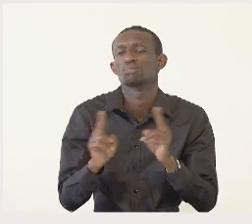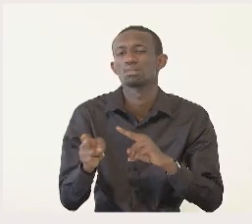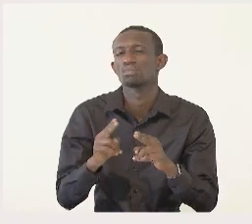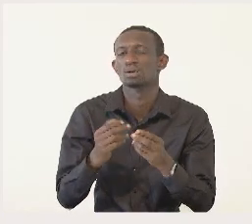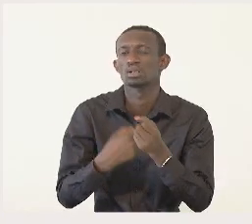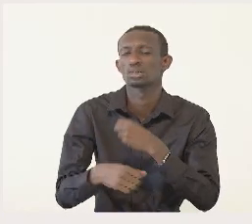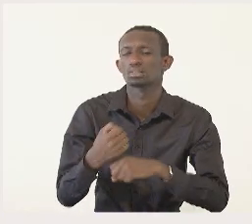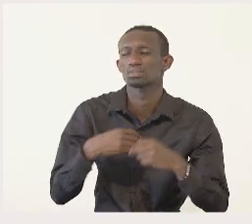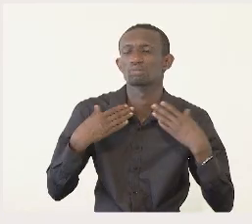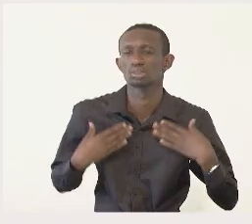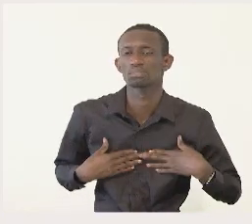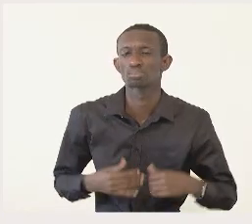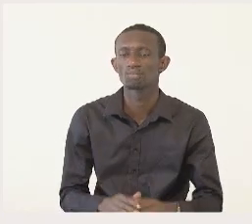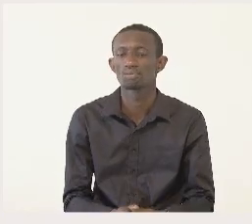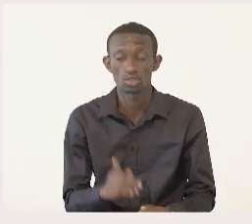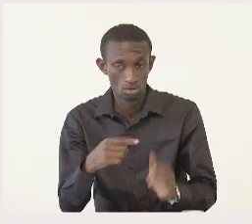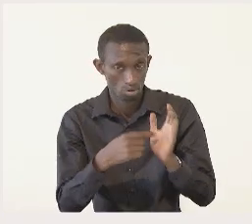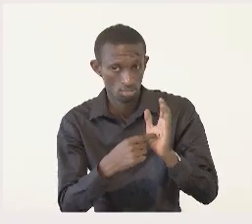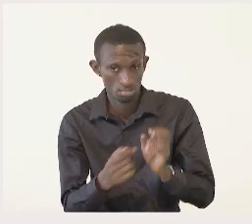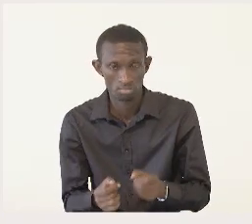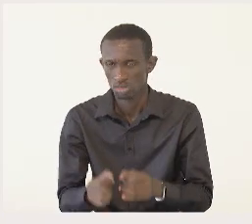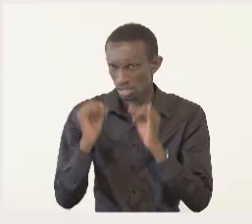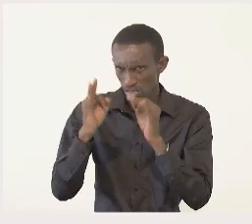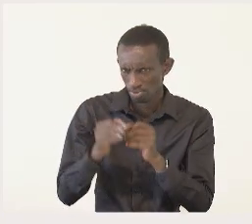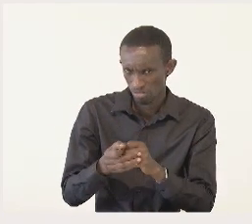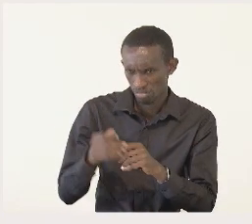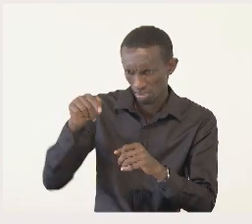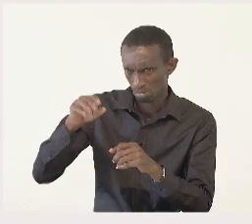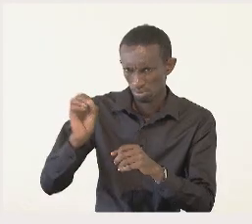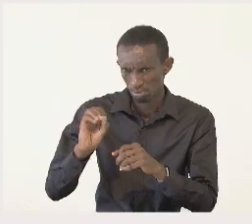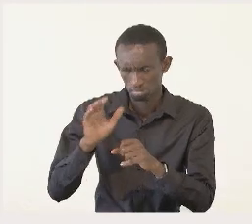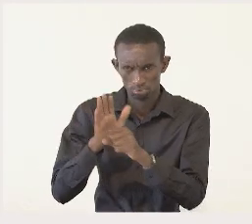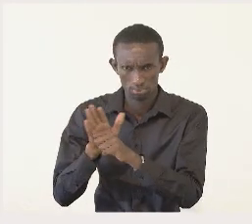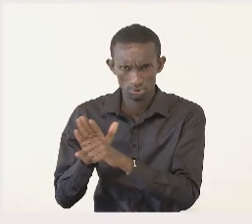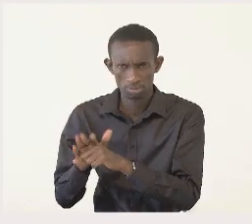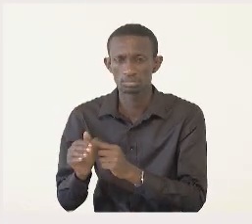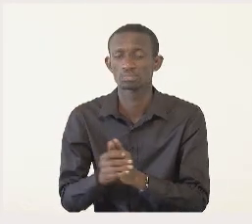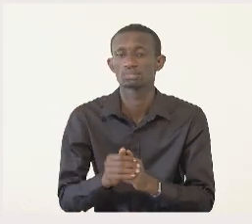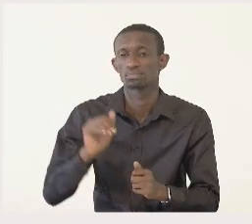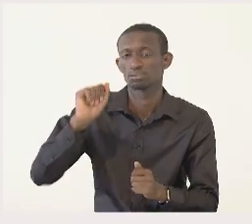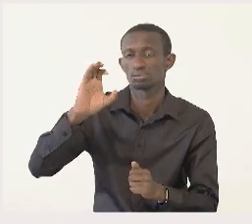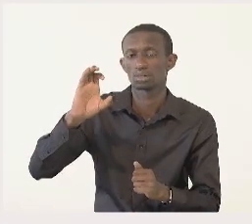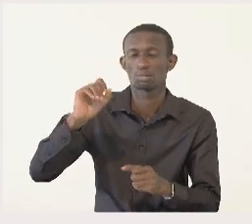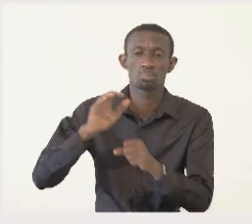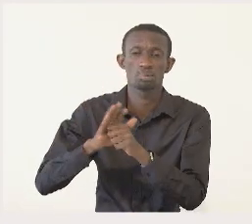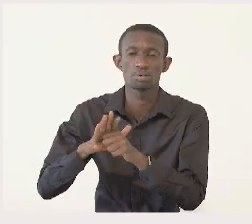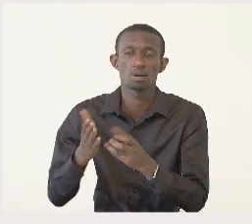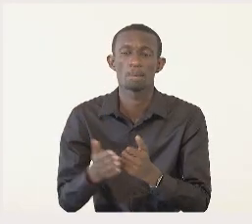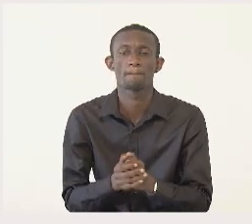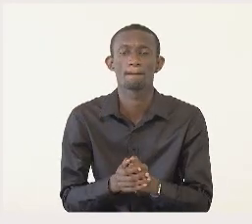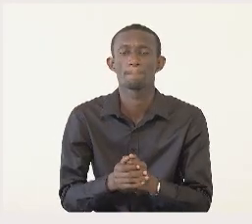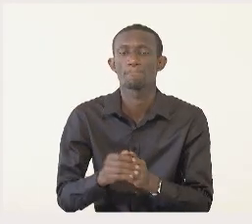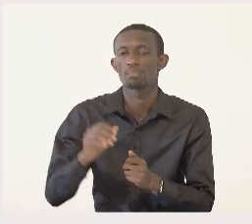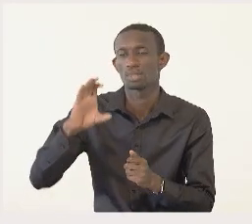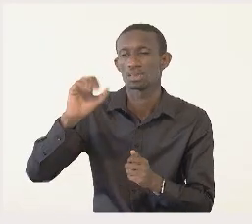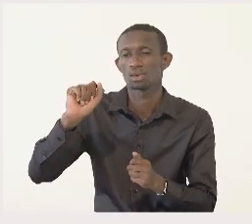example. If there is too much accumulation of carbon dioxide in the body cells, or accumulation of carbon